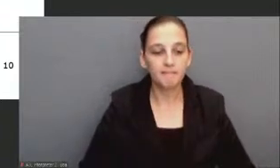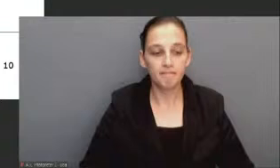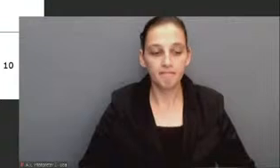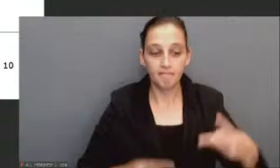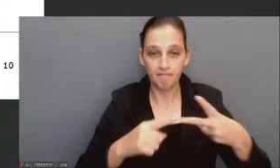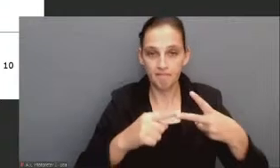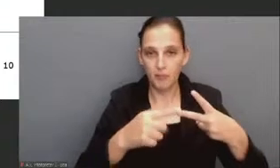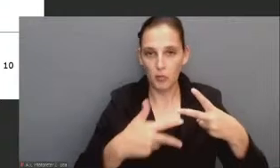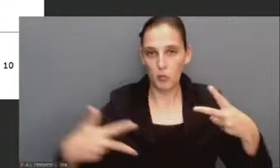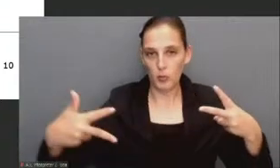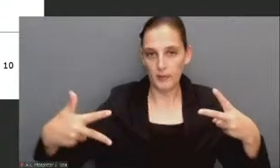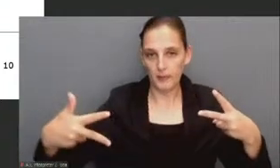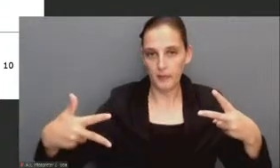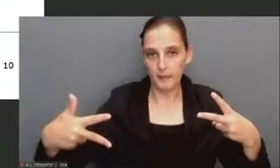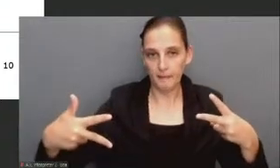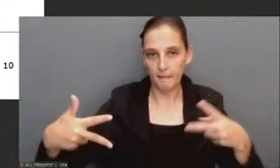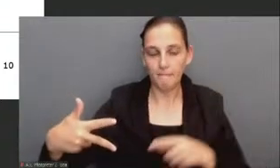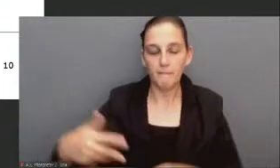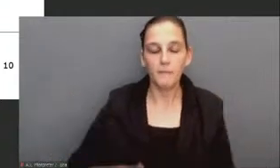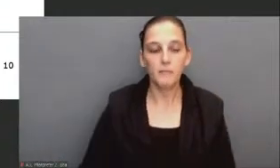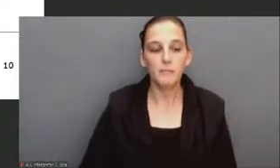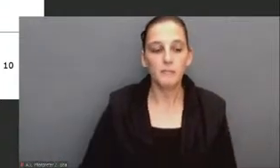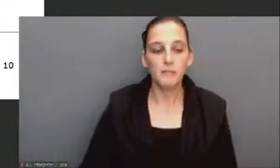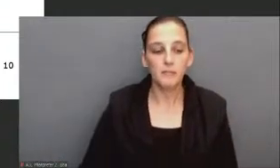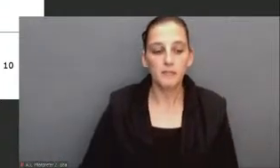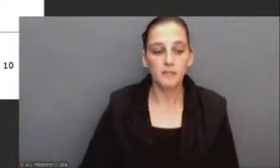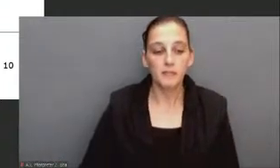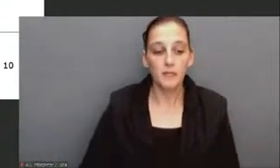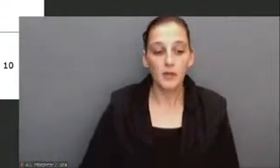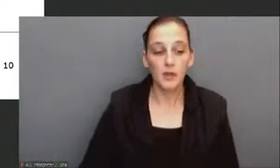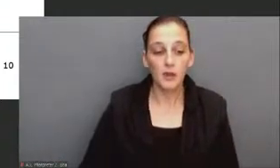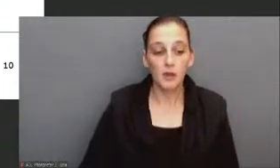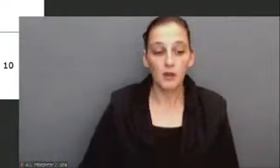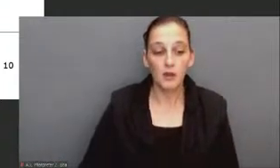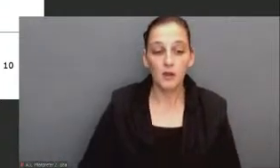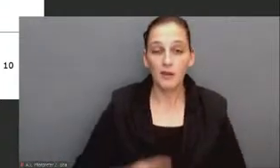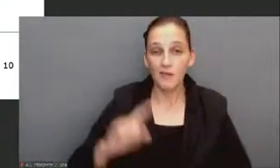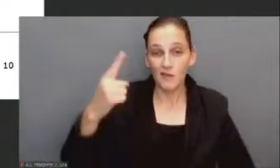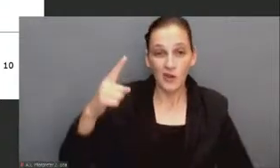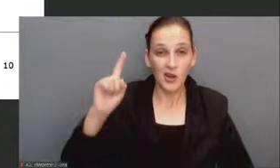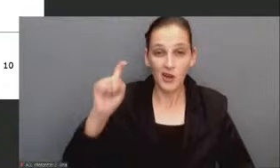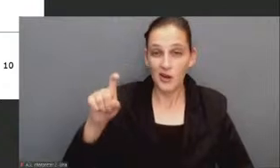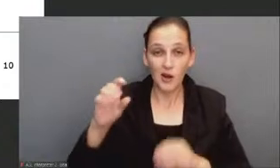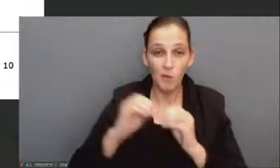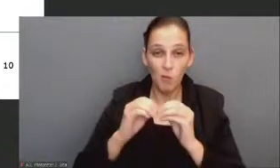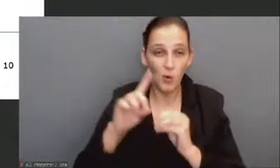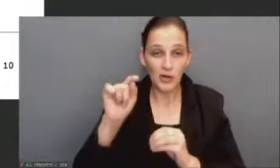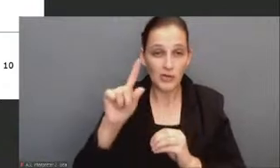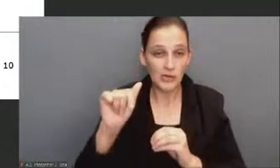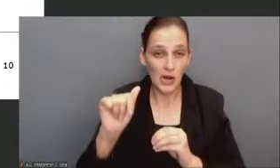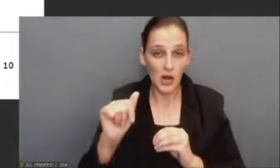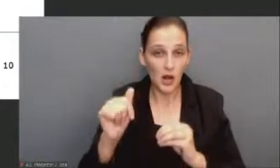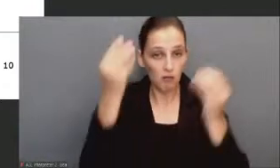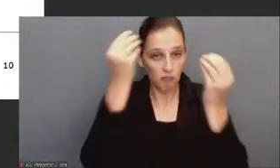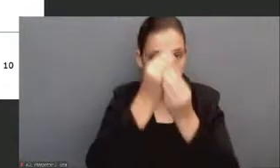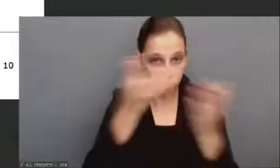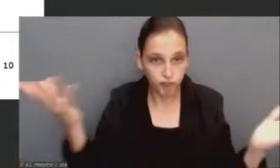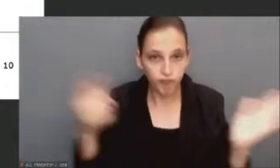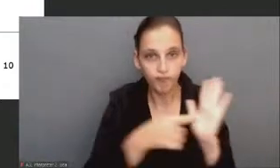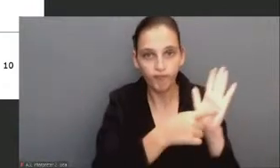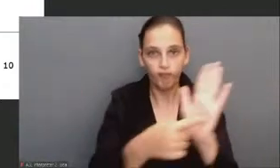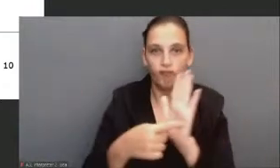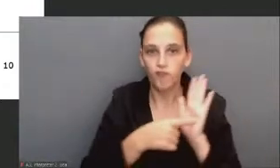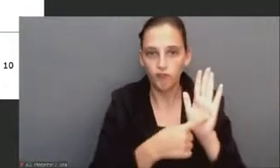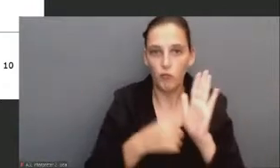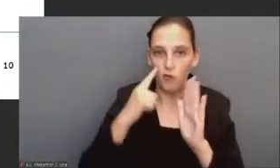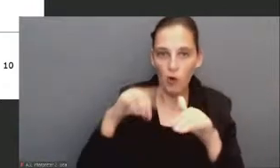The first one is about the need for more data transparency regarding therapeutic access, utilization, and